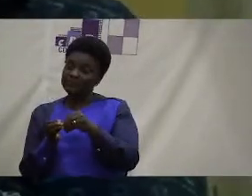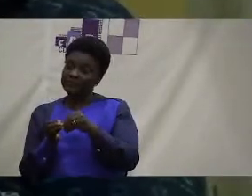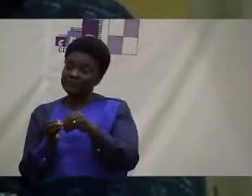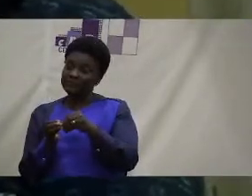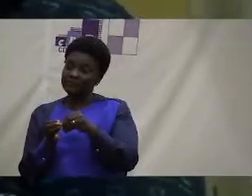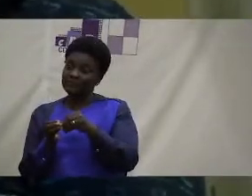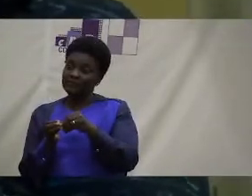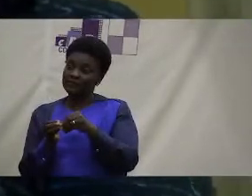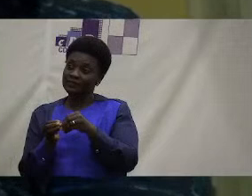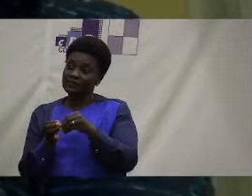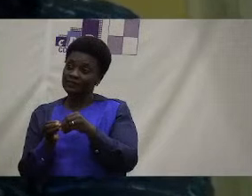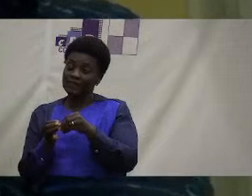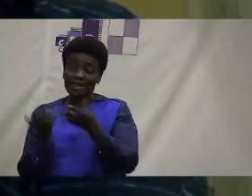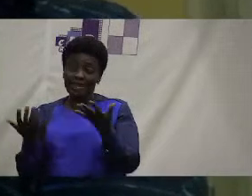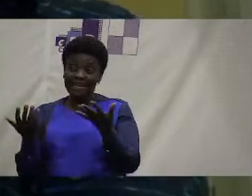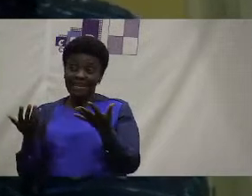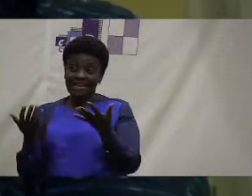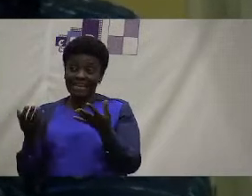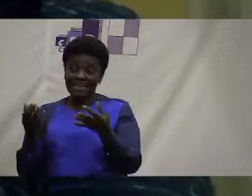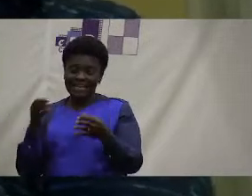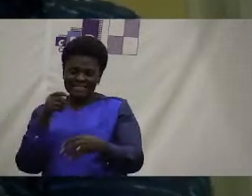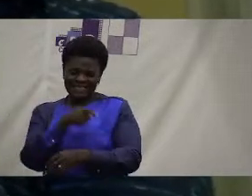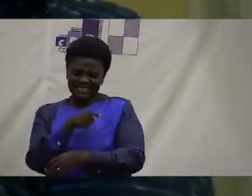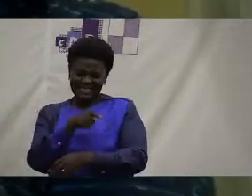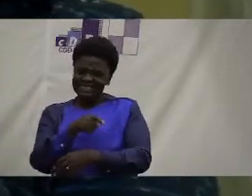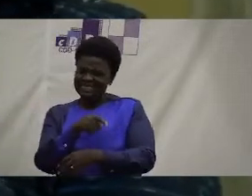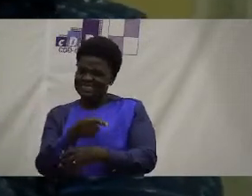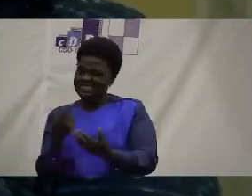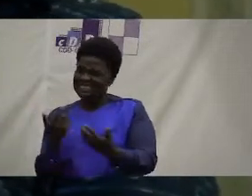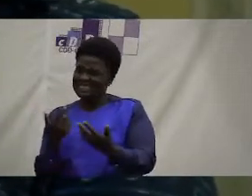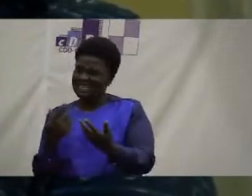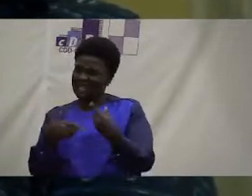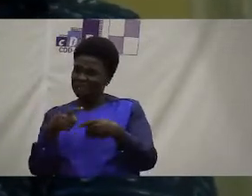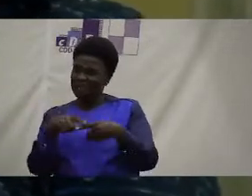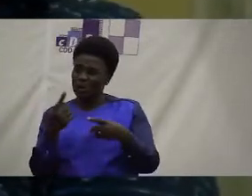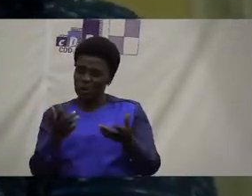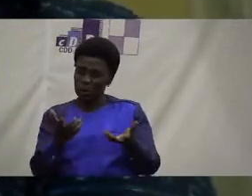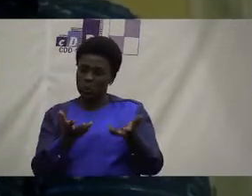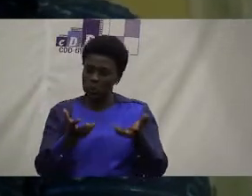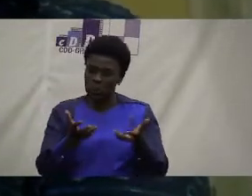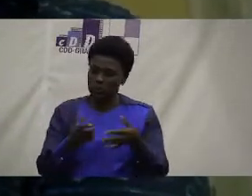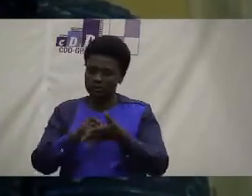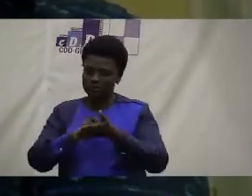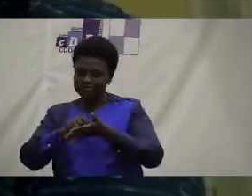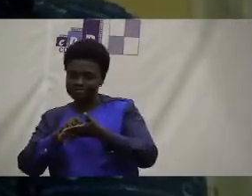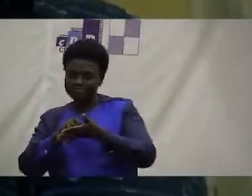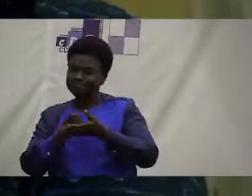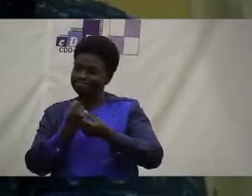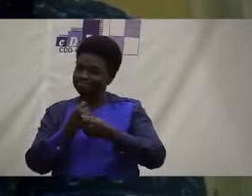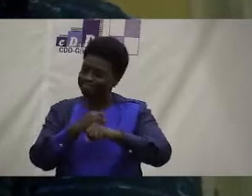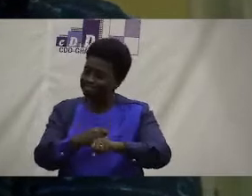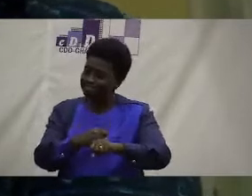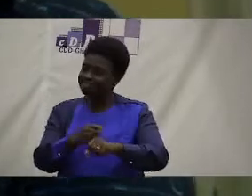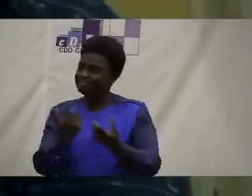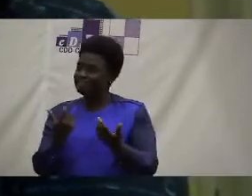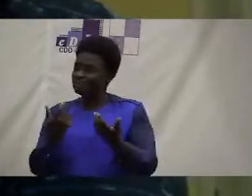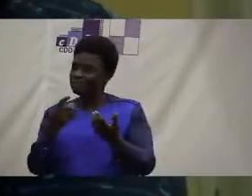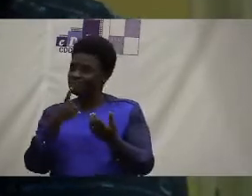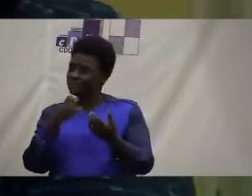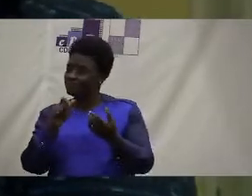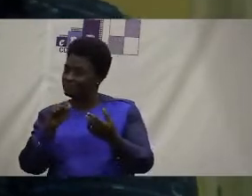if there are tension between our quest for digital rights and securing